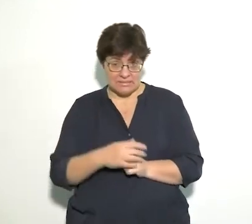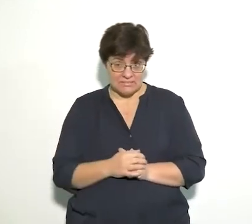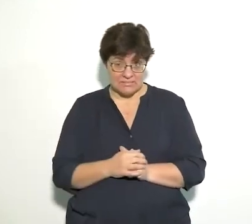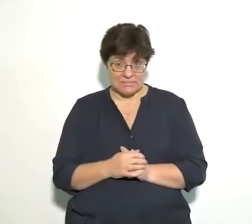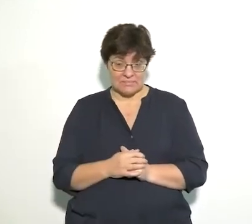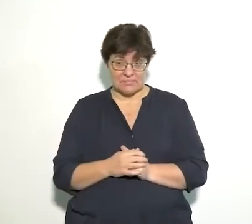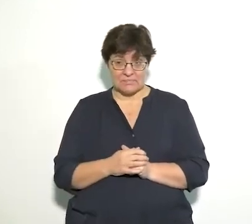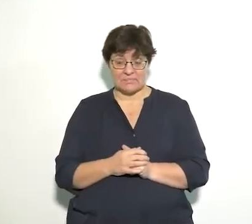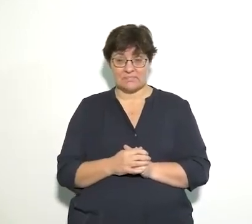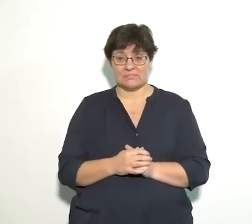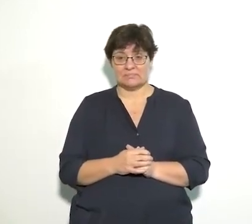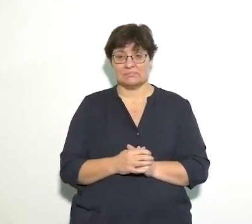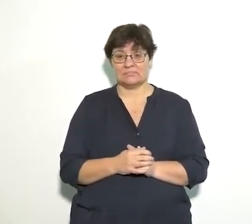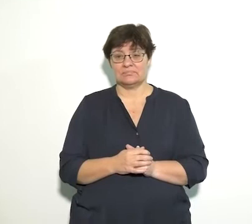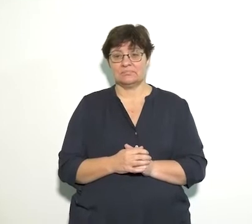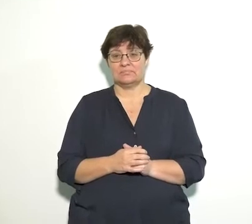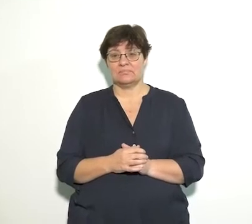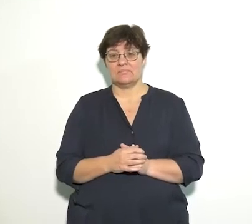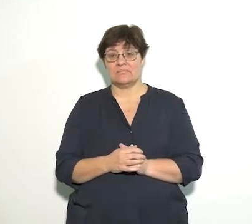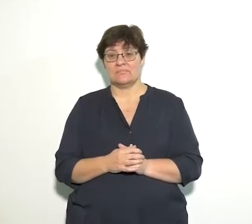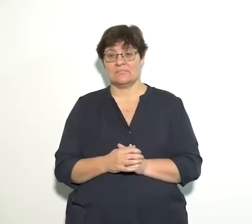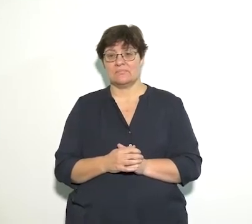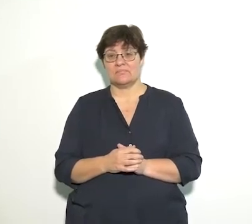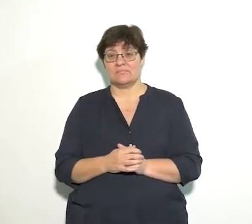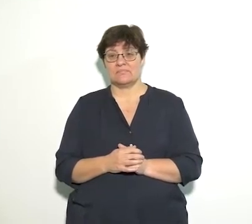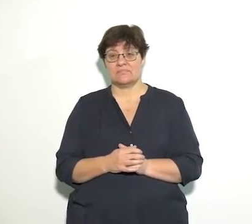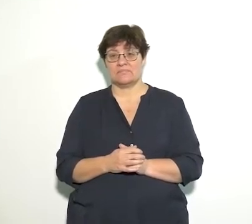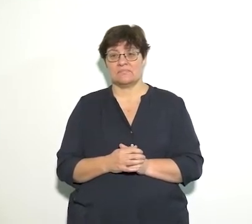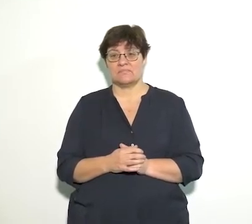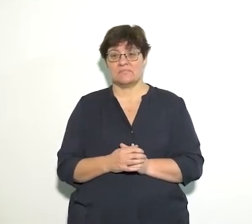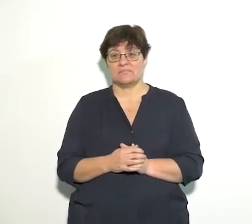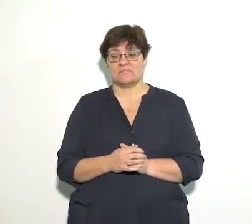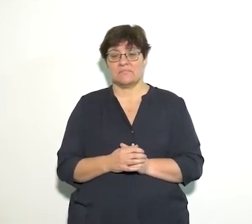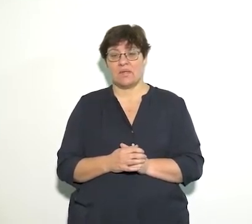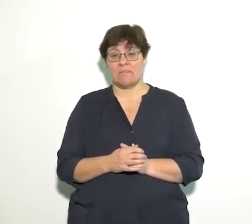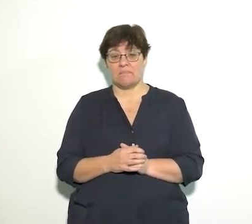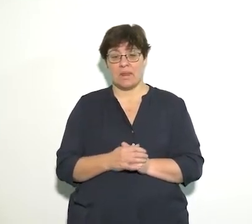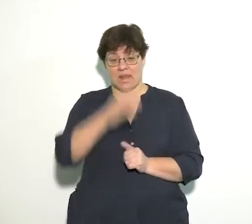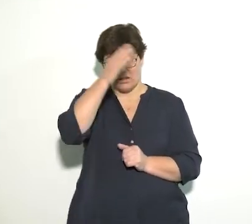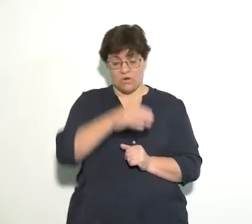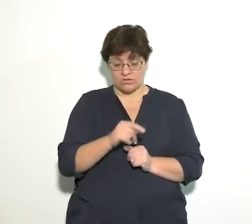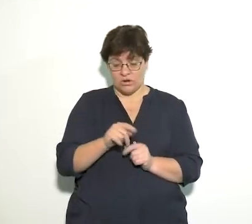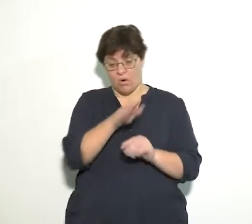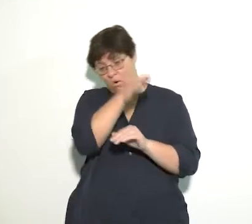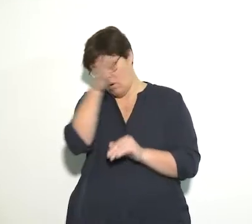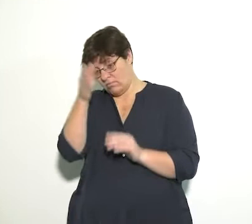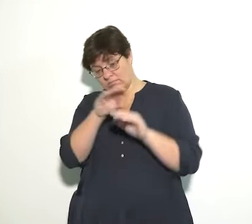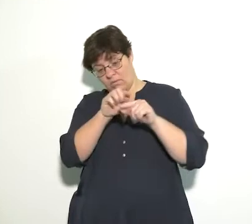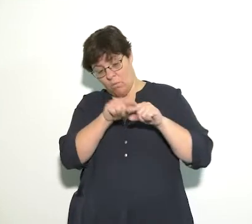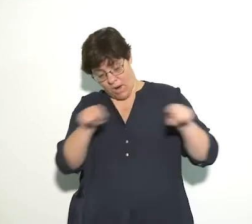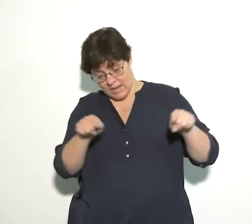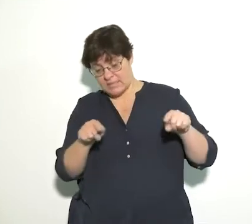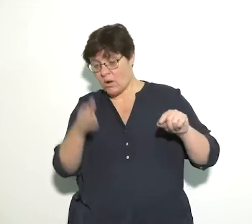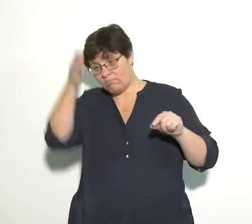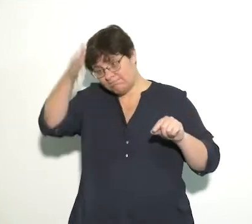that. So 8 centimeters down, and then I'm going to measure another 8 centimeters across, 8 centimeters